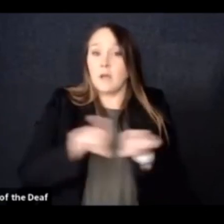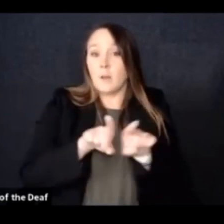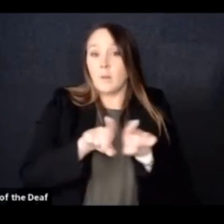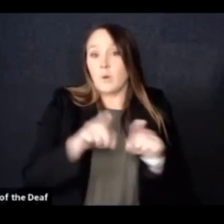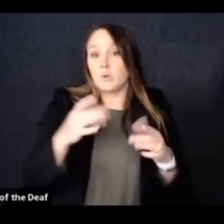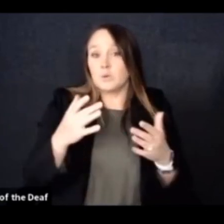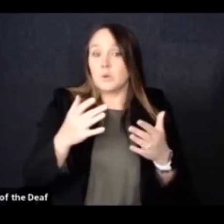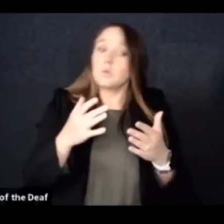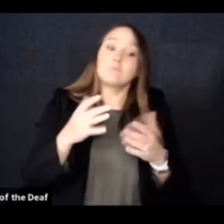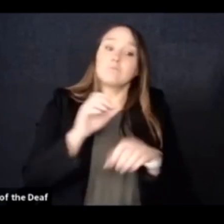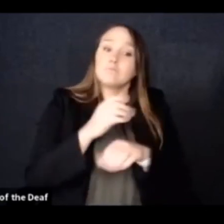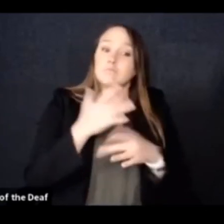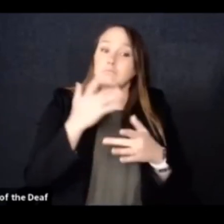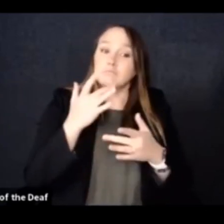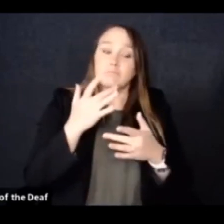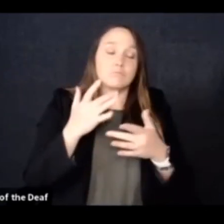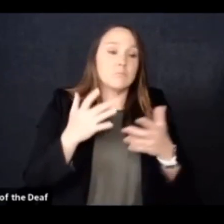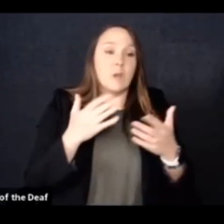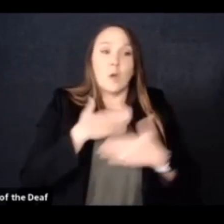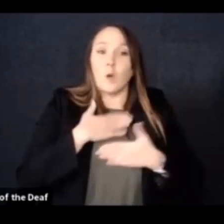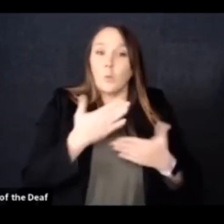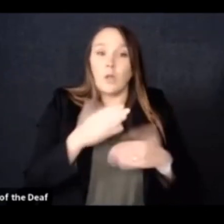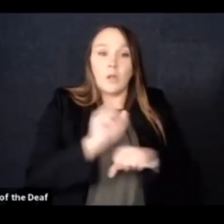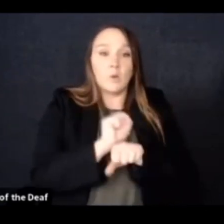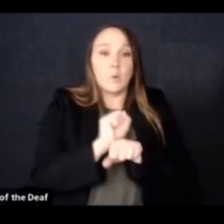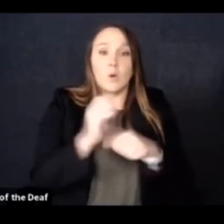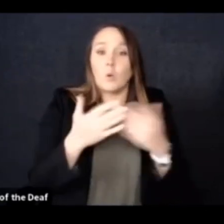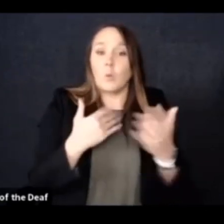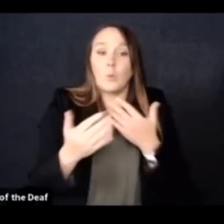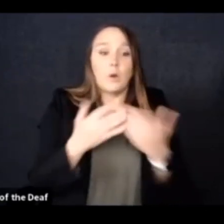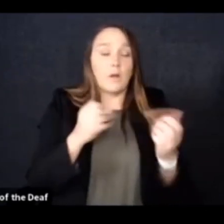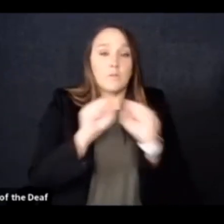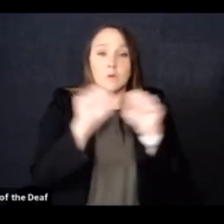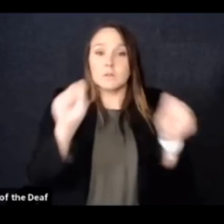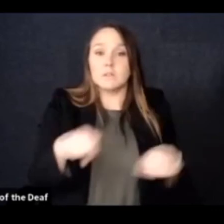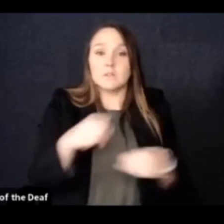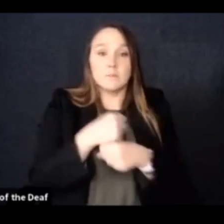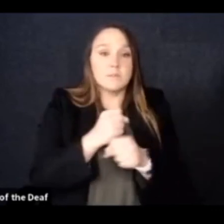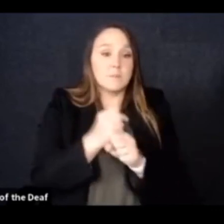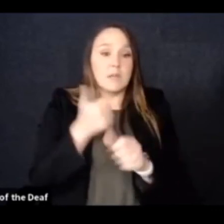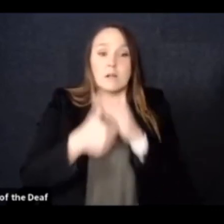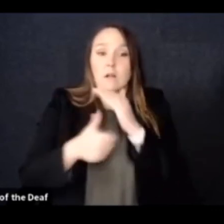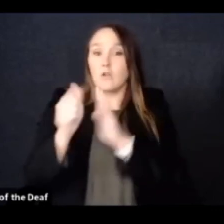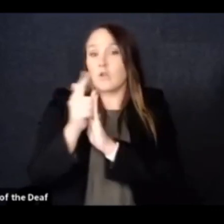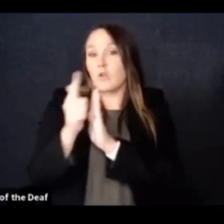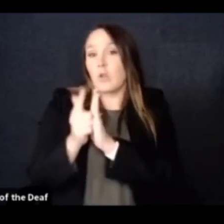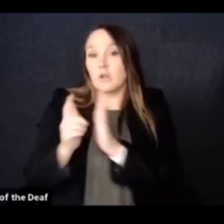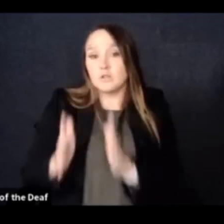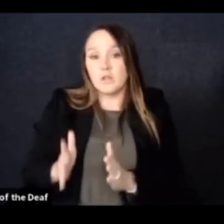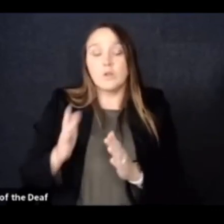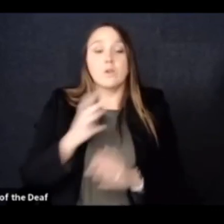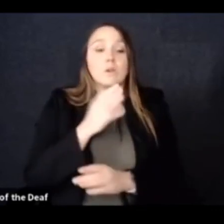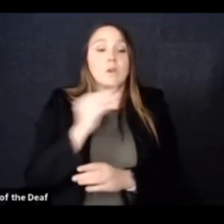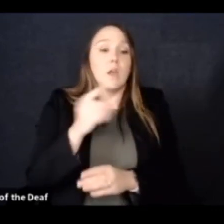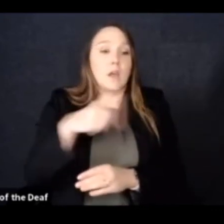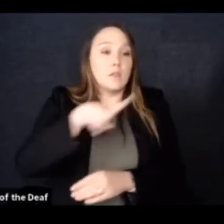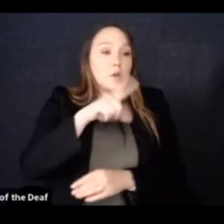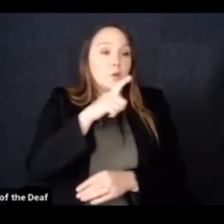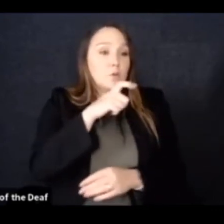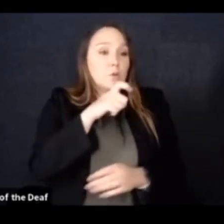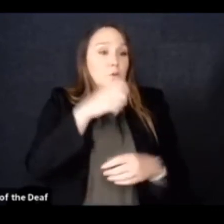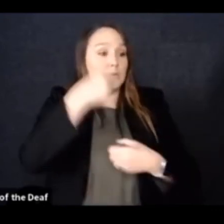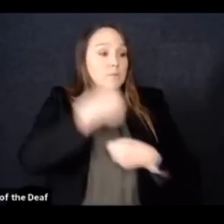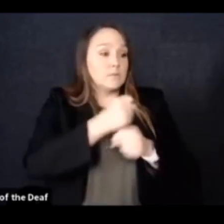to working within whatever system thing is created by our legislators and by those who are making those